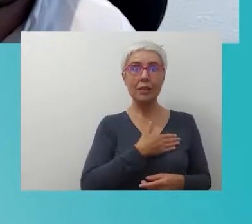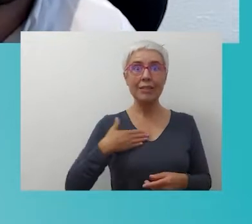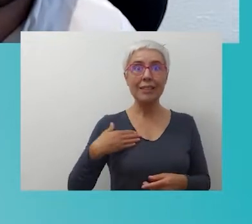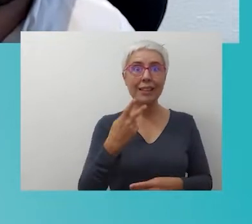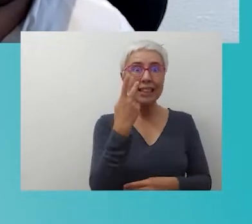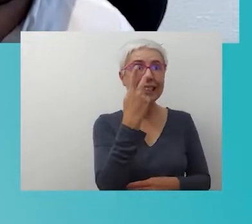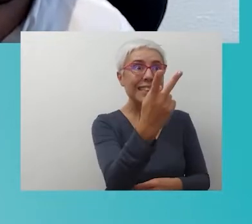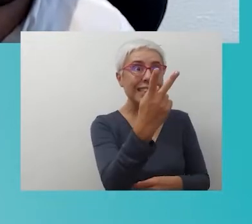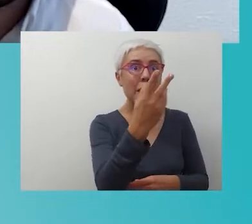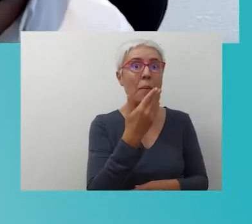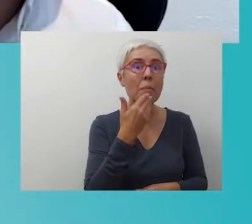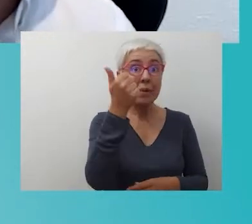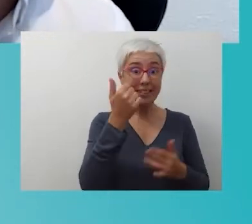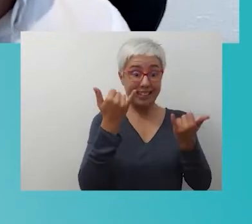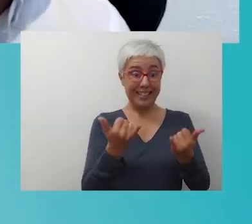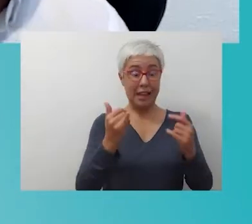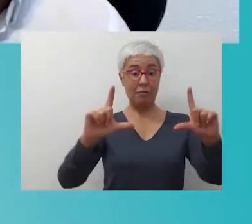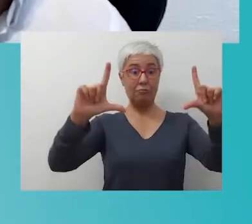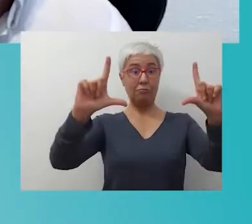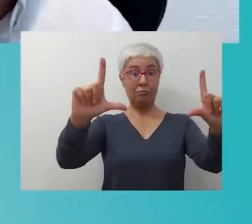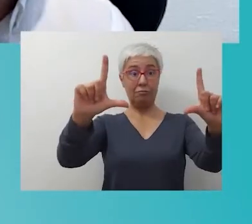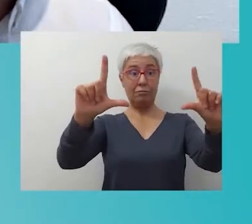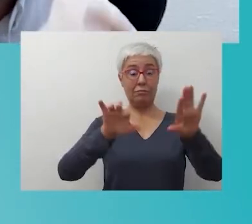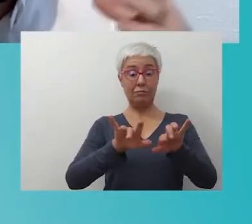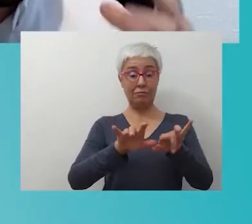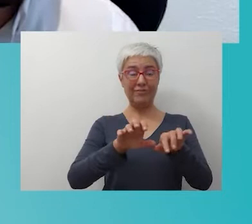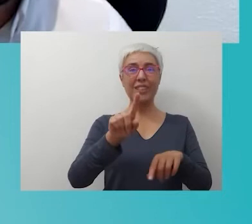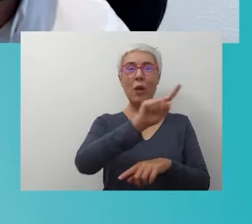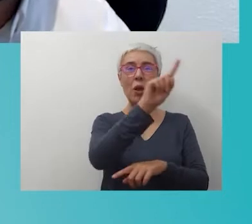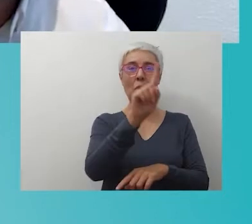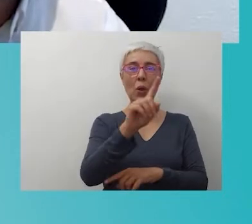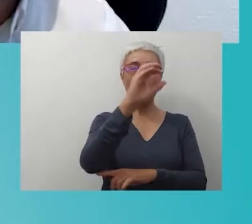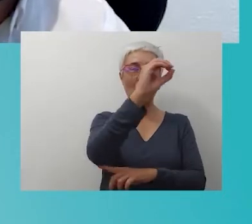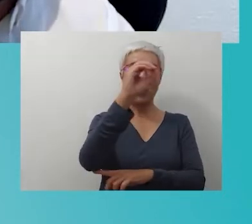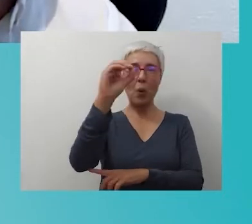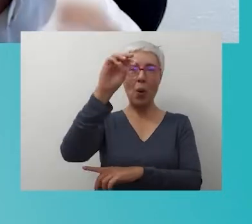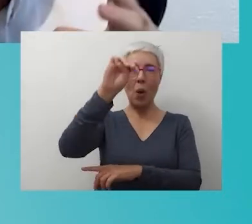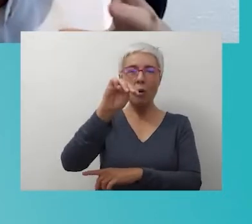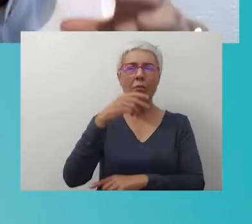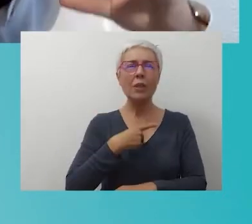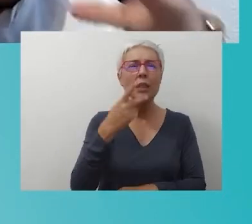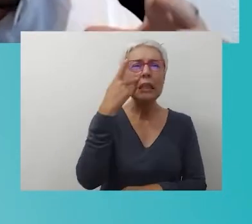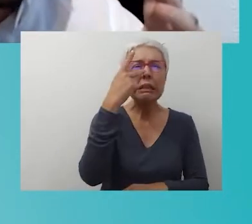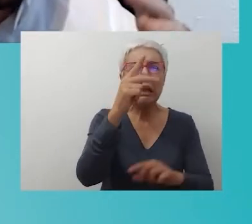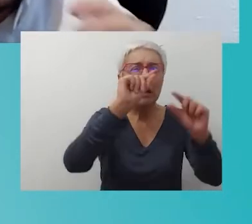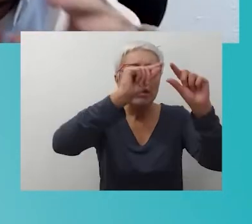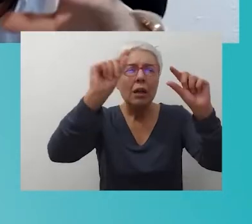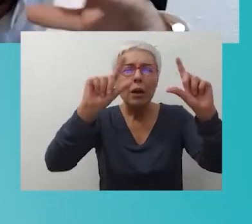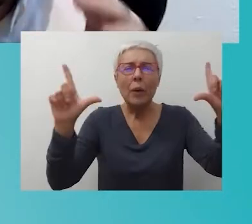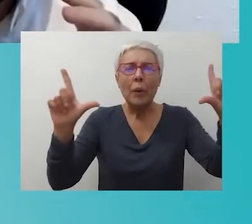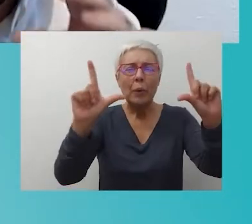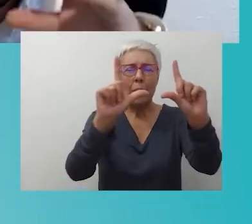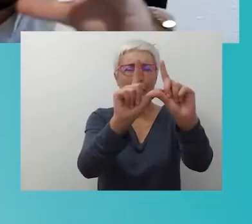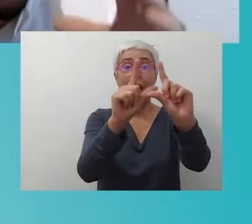the distant learning. Right now, when we are attending a lesson through Zoom, for example, we just watch a presentation and a